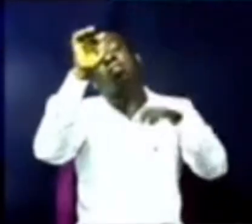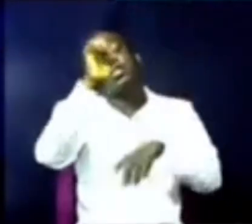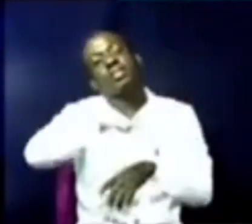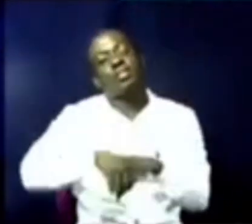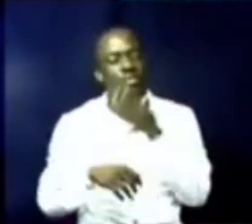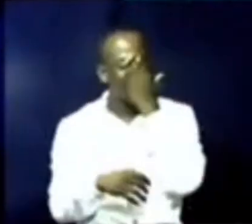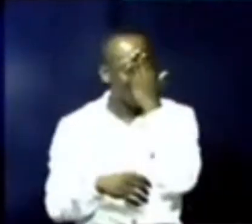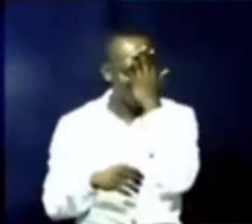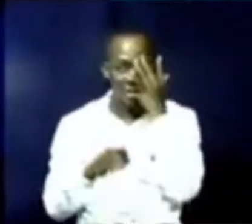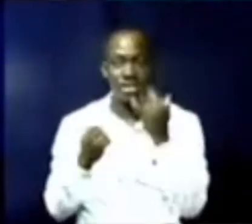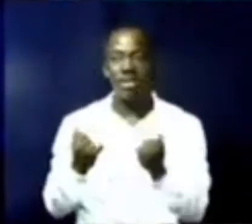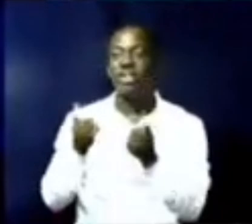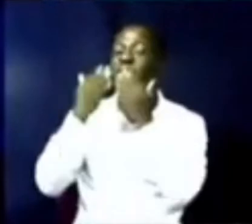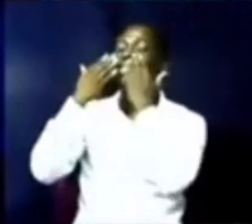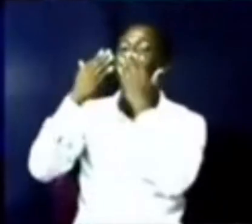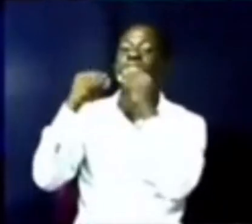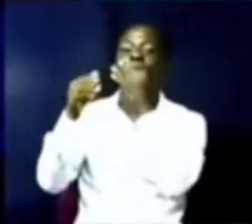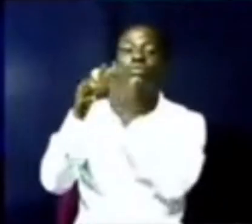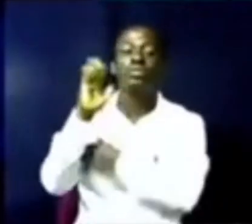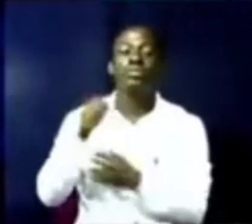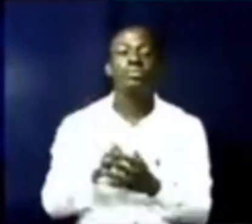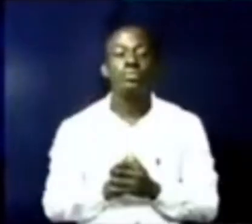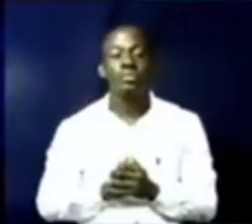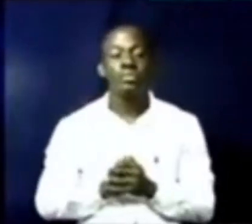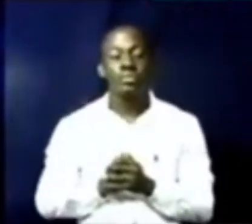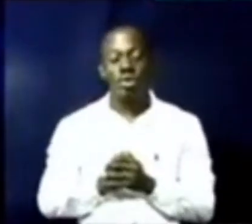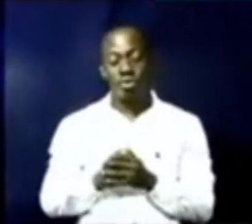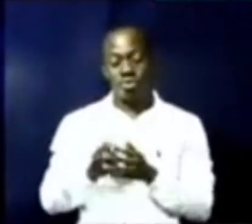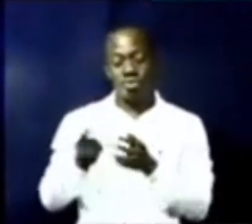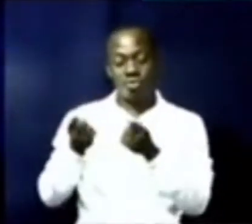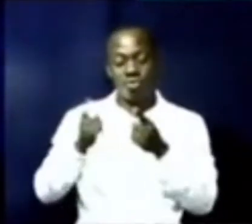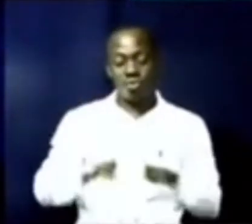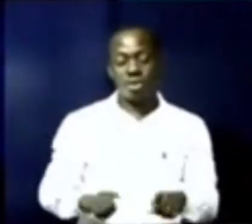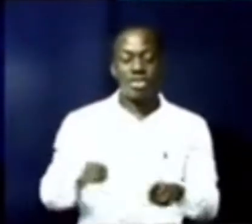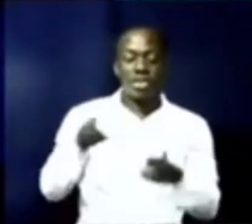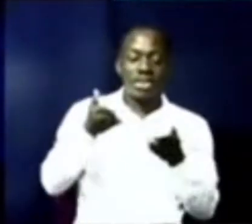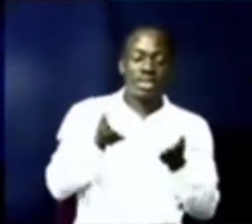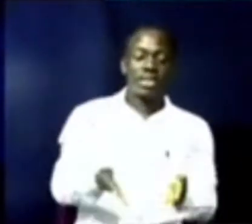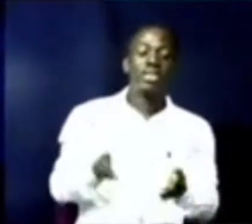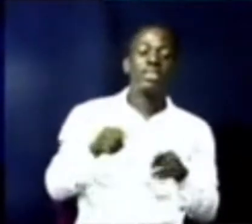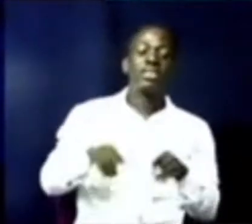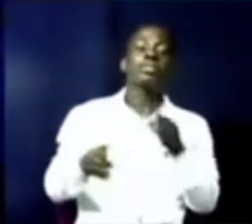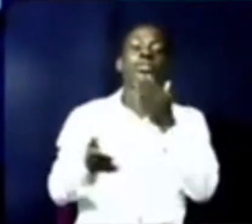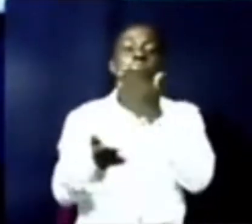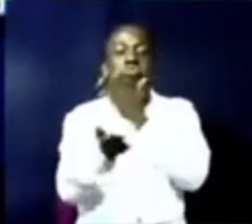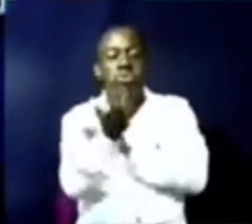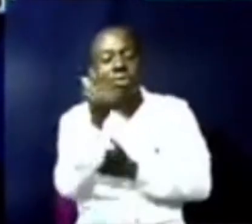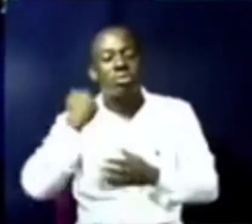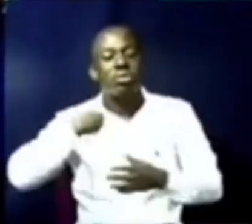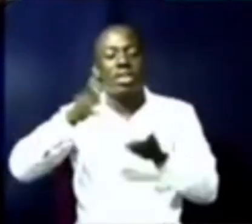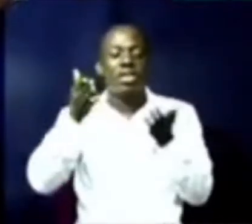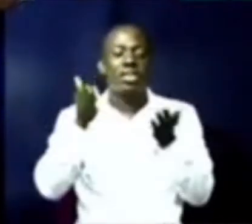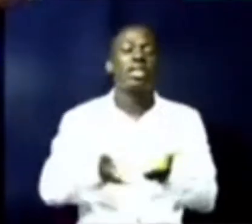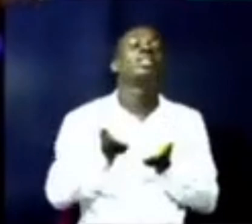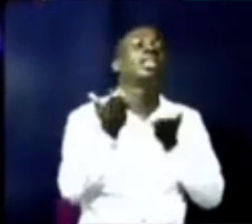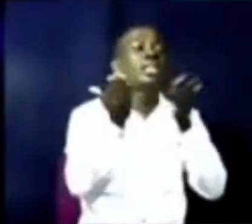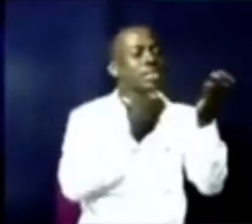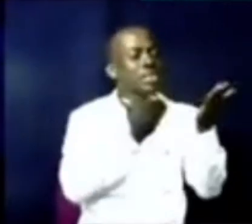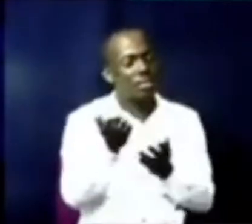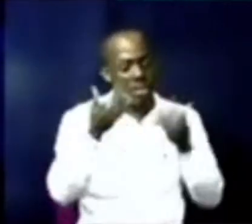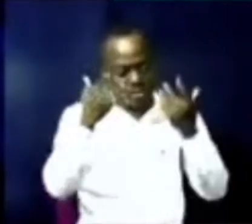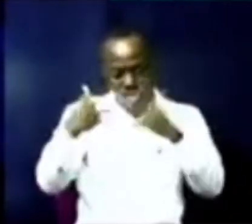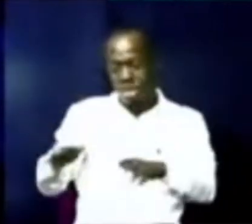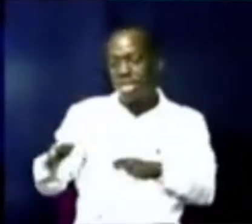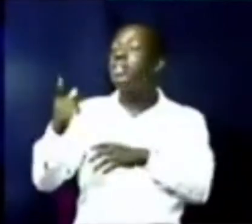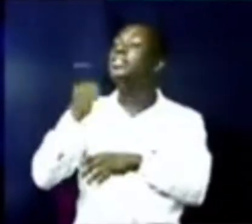Just thank God. So when we are here this morning, we are here for service. We are here to say, Father, we thank you at least